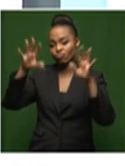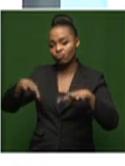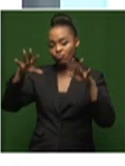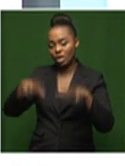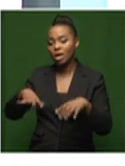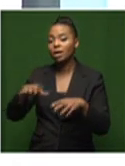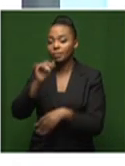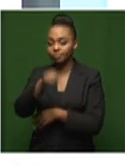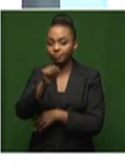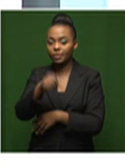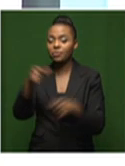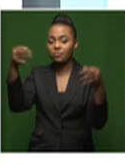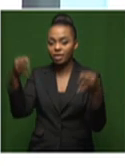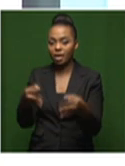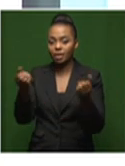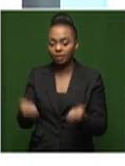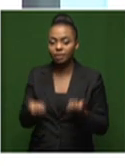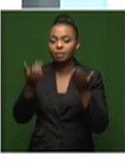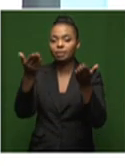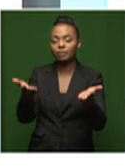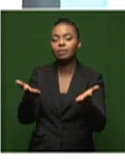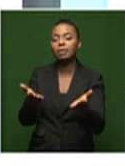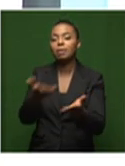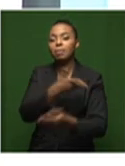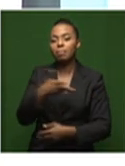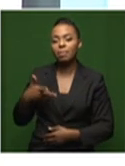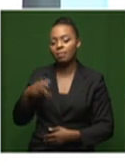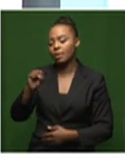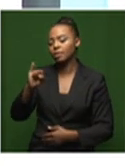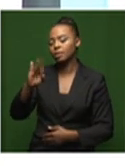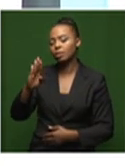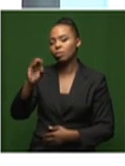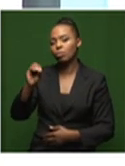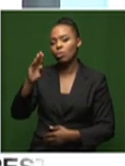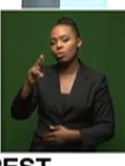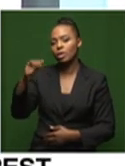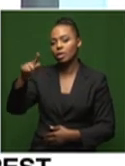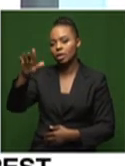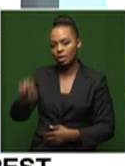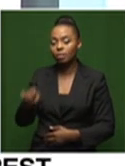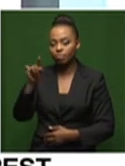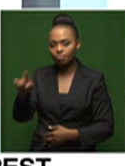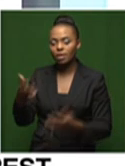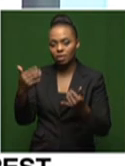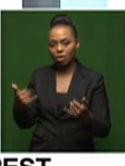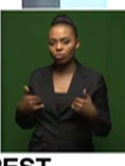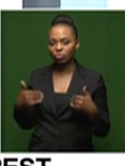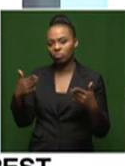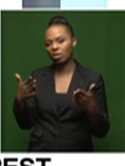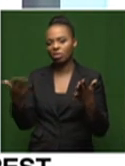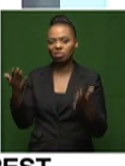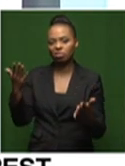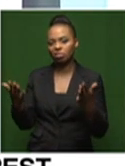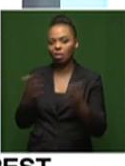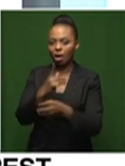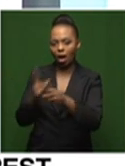are expecting the funeral service of Sibongile Khumalo to get underway in probably less than an